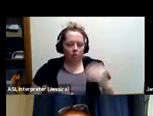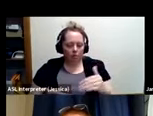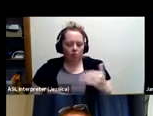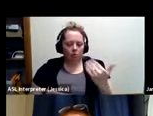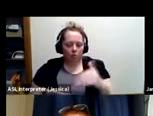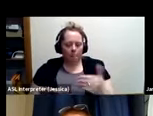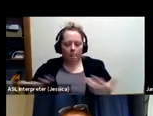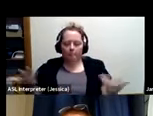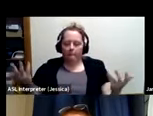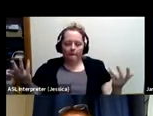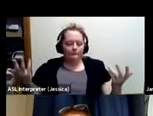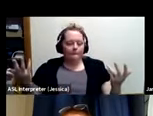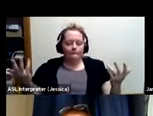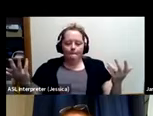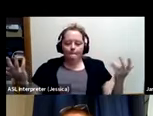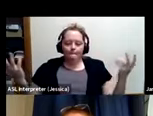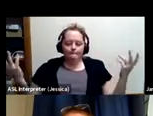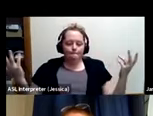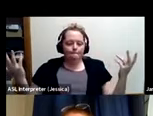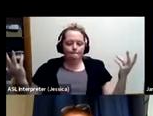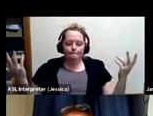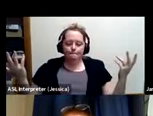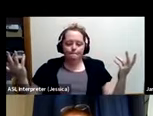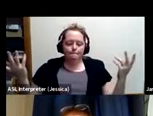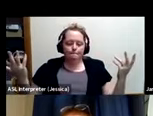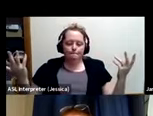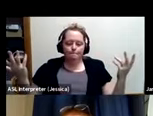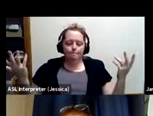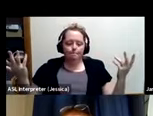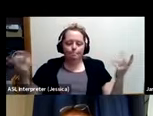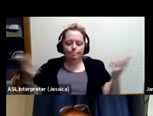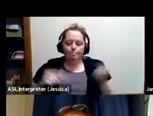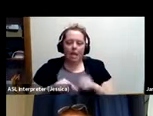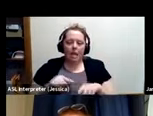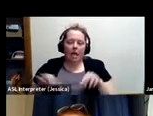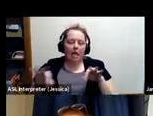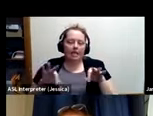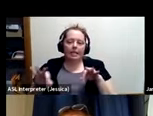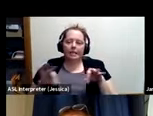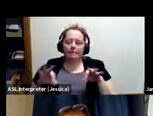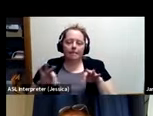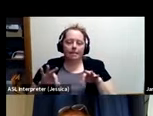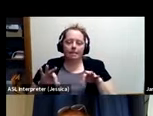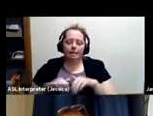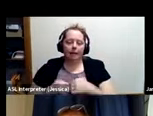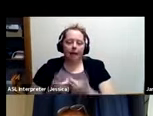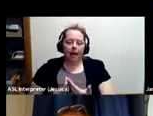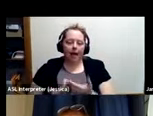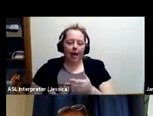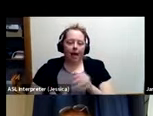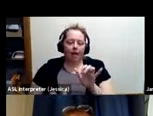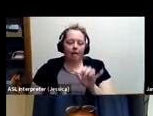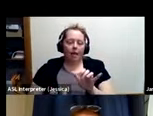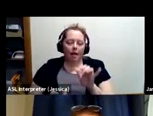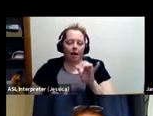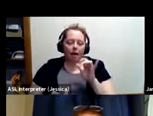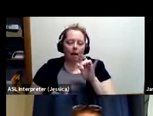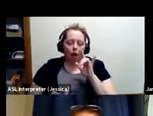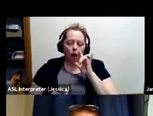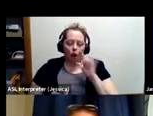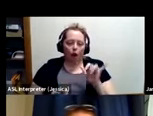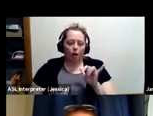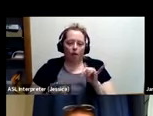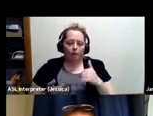I can't explain how that looks, how that shows up. Just being a Black trans